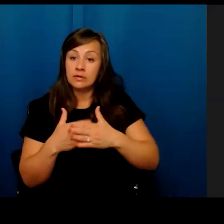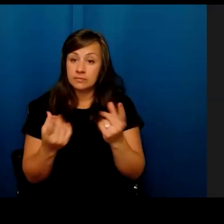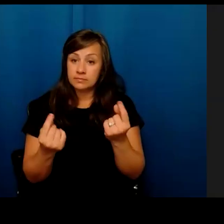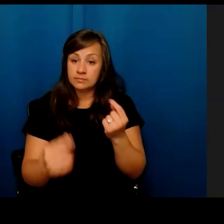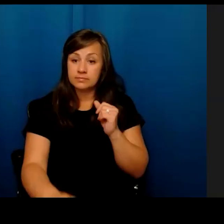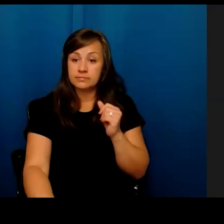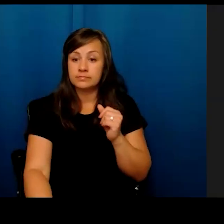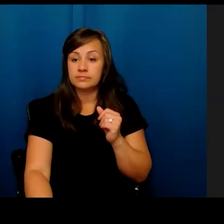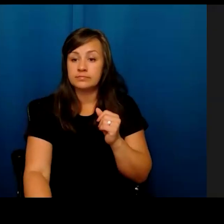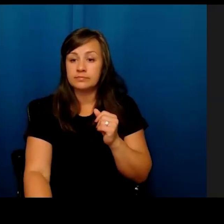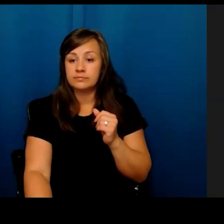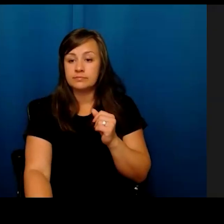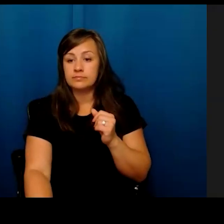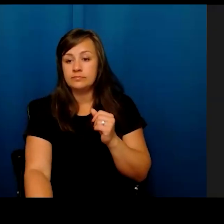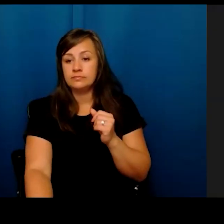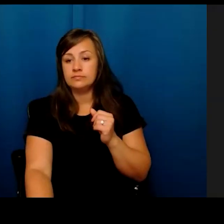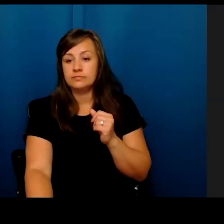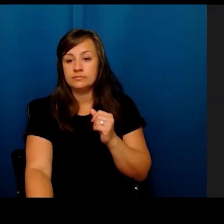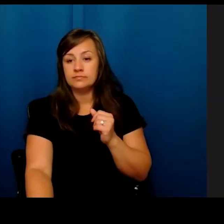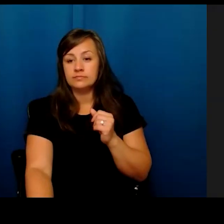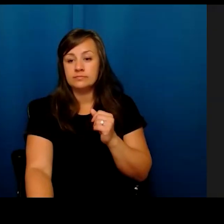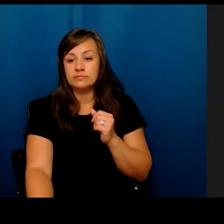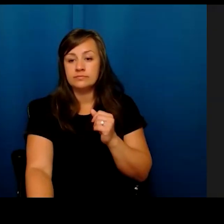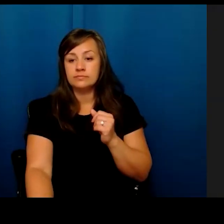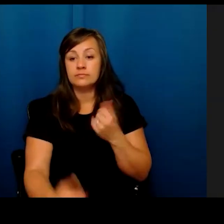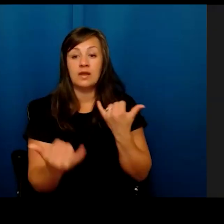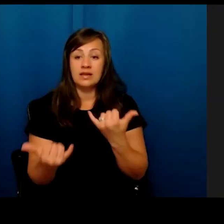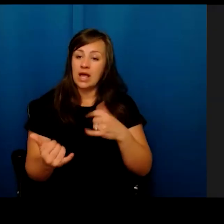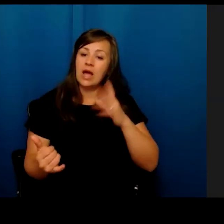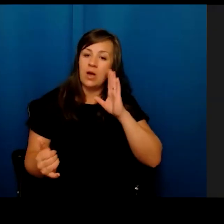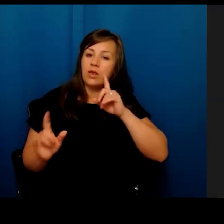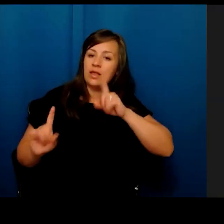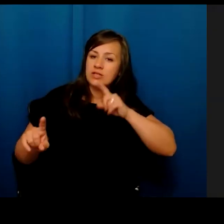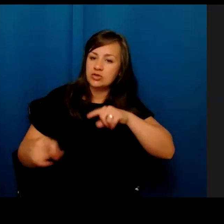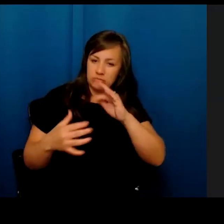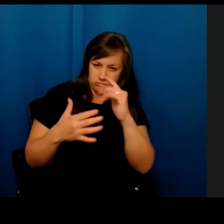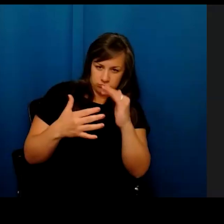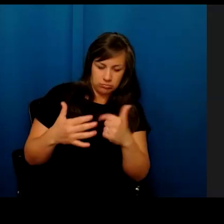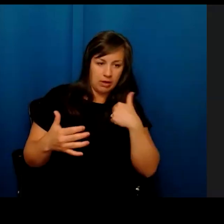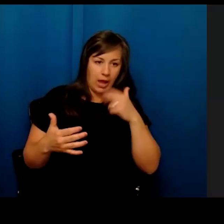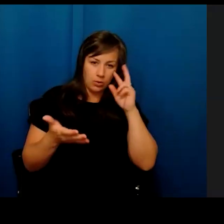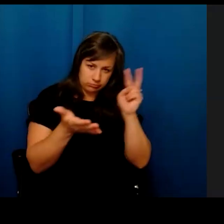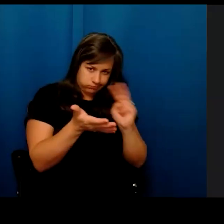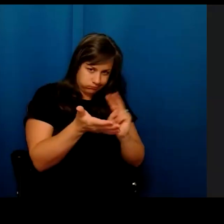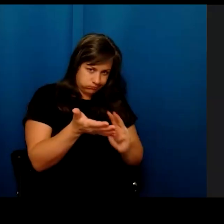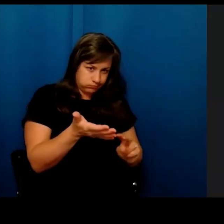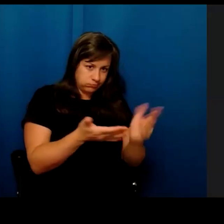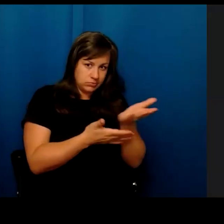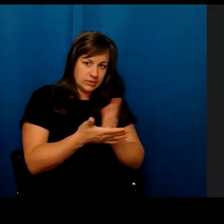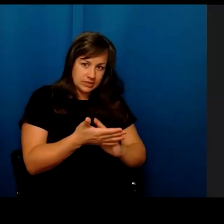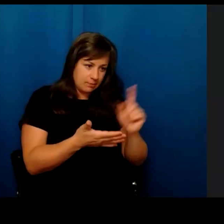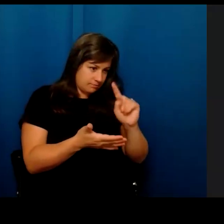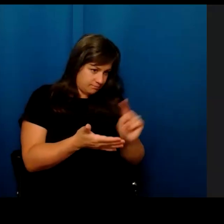I'm going to say, I'm going to now just answer some questions. So I will look back and see some of the questions that have been